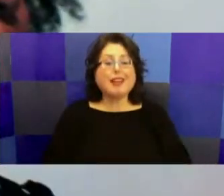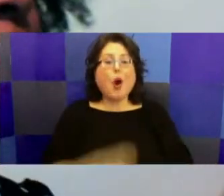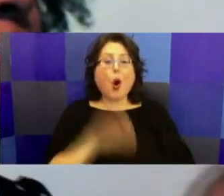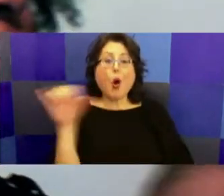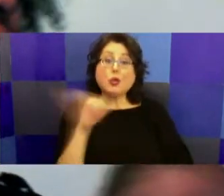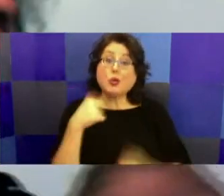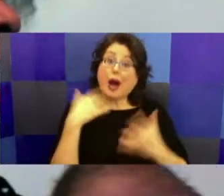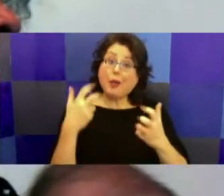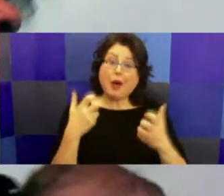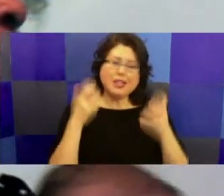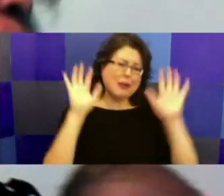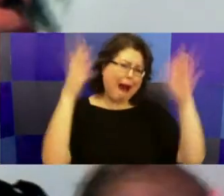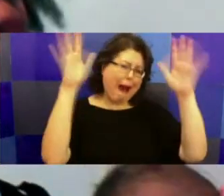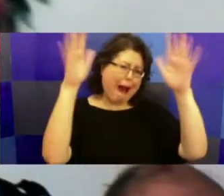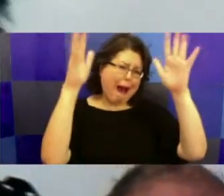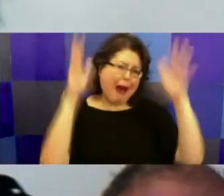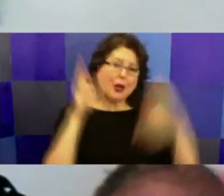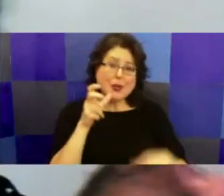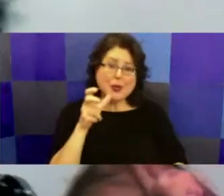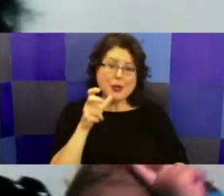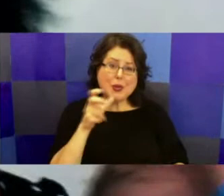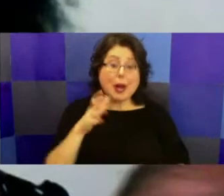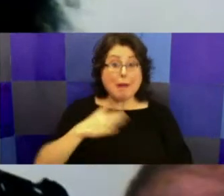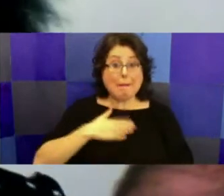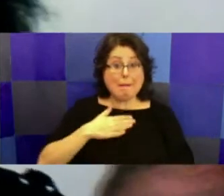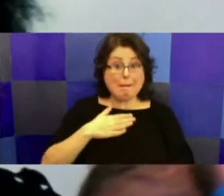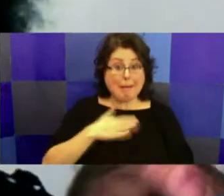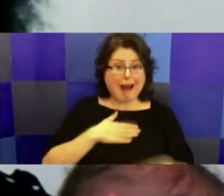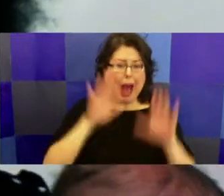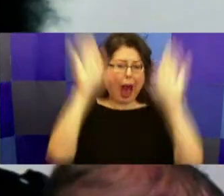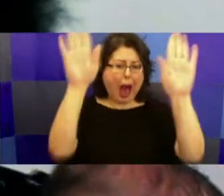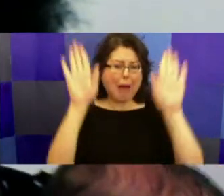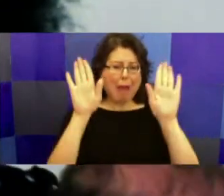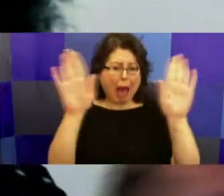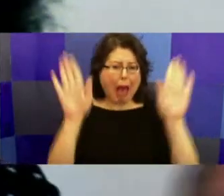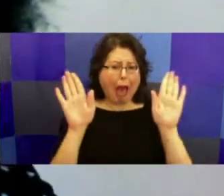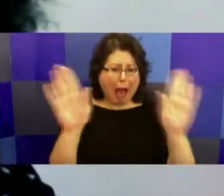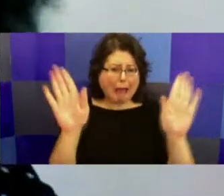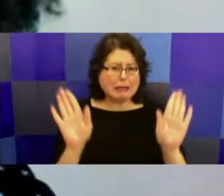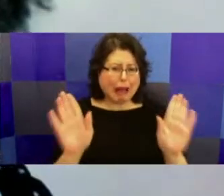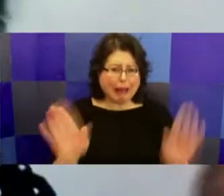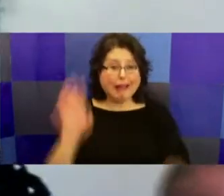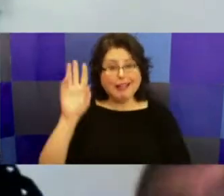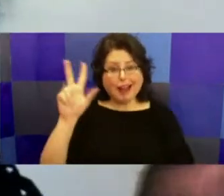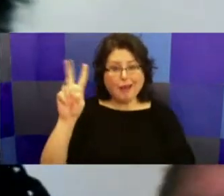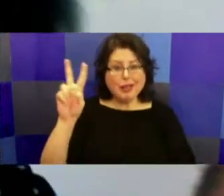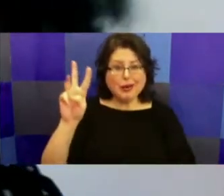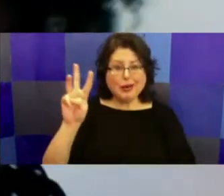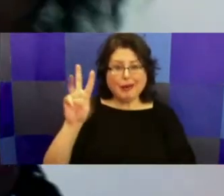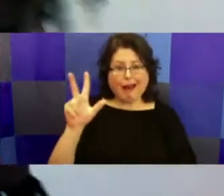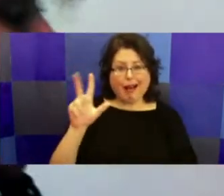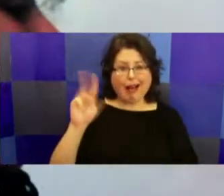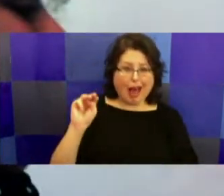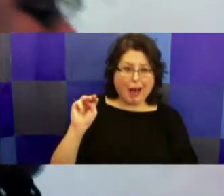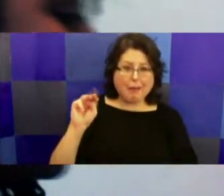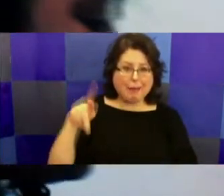a huge shout out to my amazing WLNP